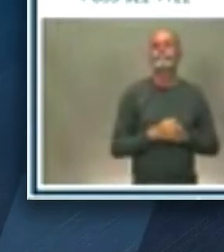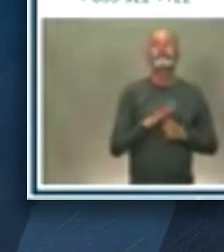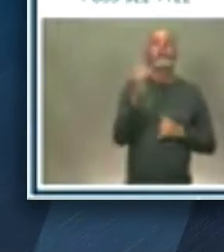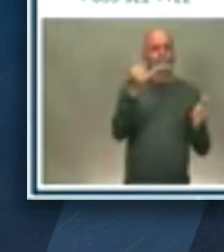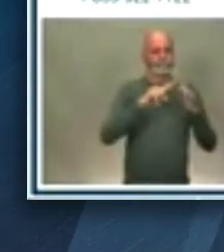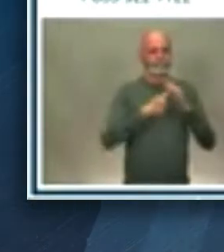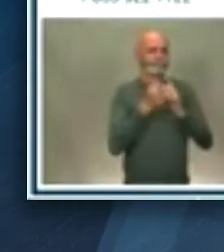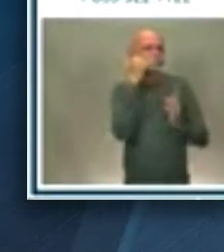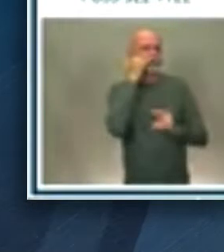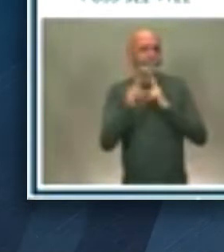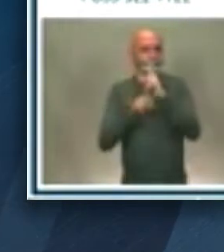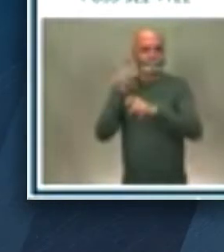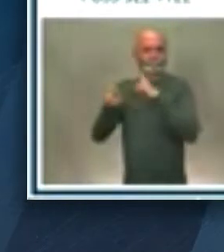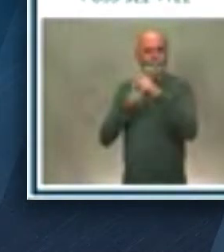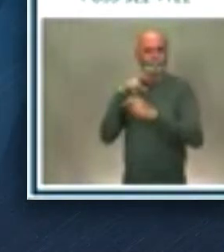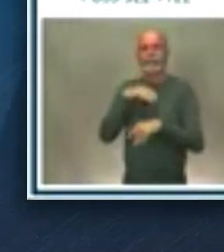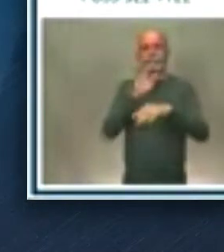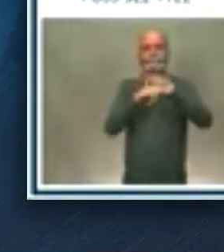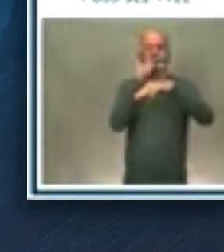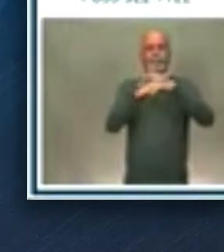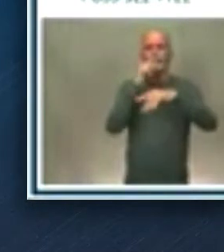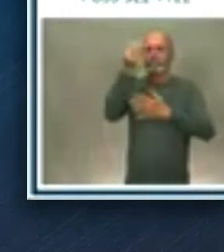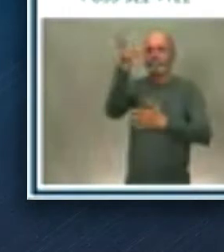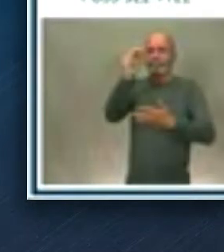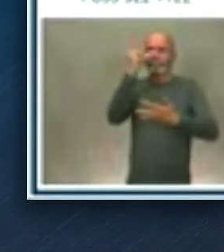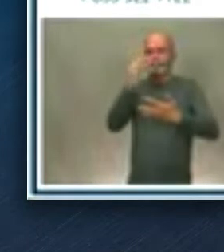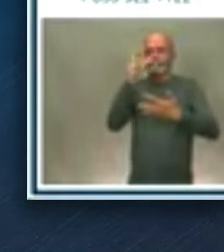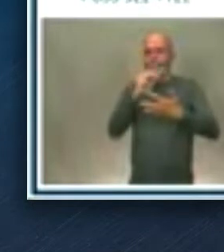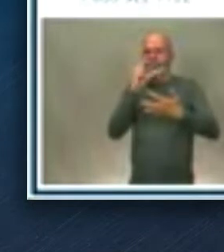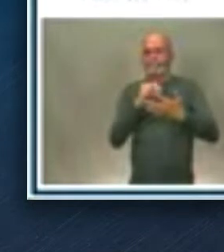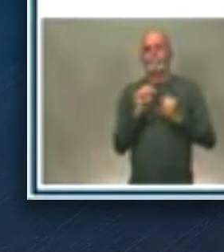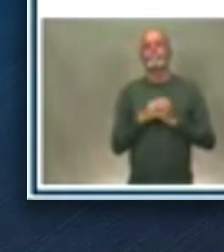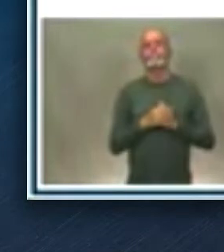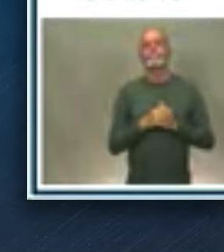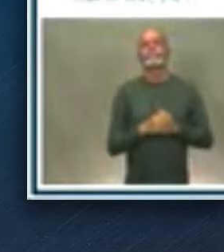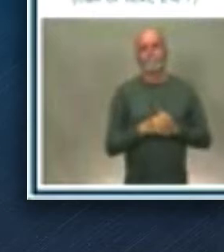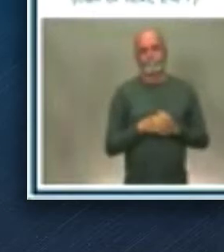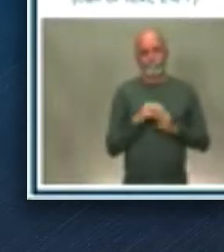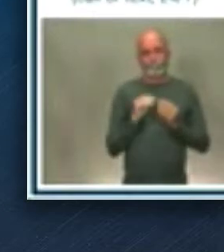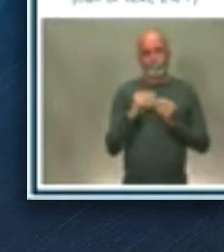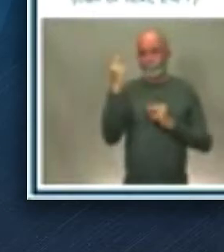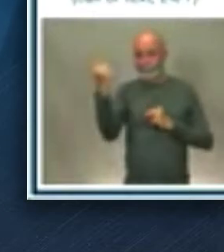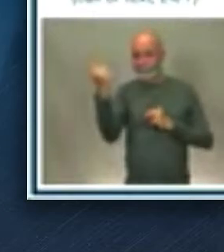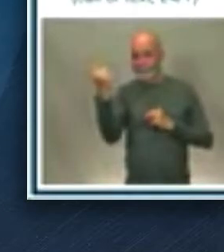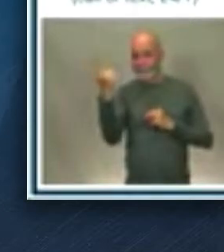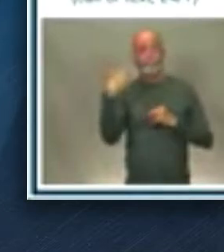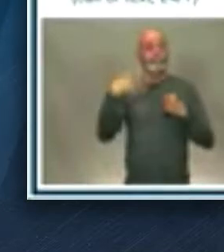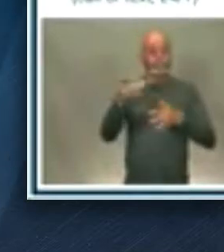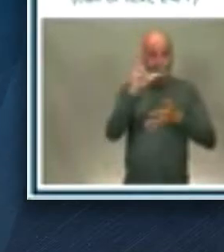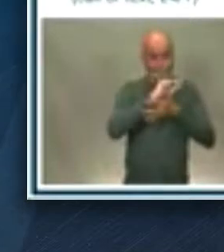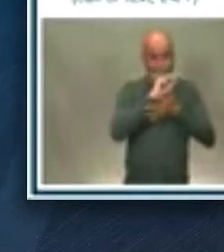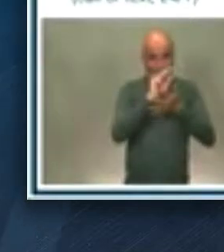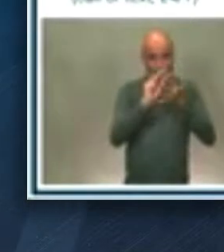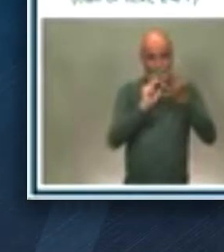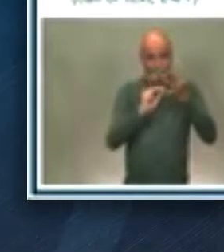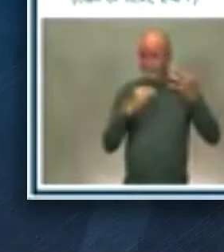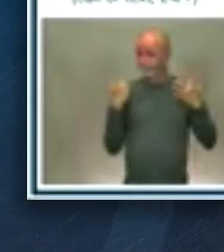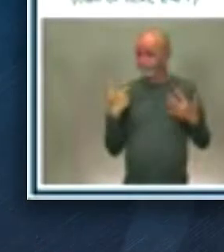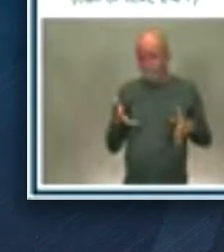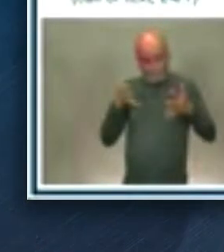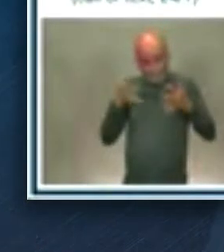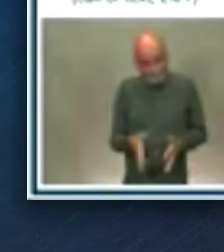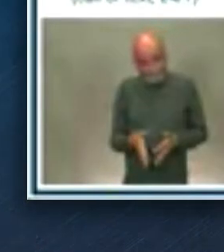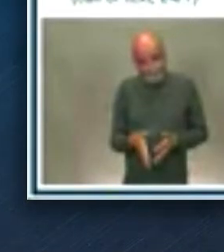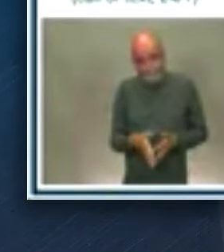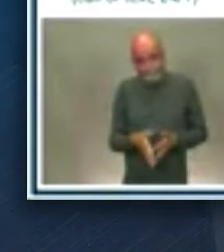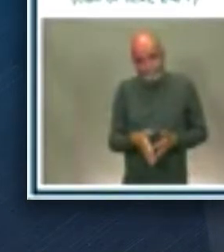call on each outlet by name for one question. We'll rotate through the list in the time that allows, and